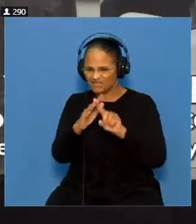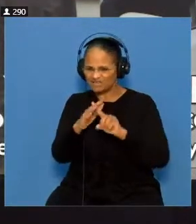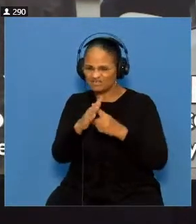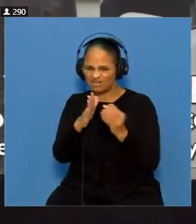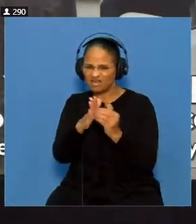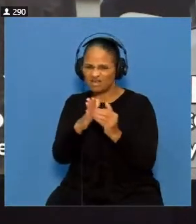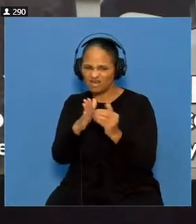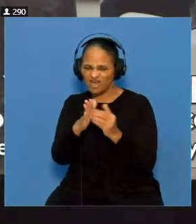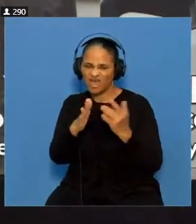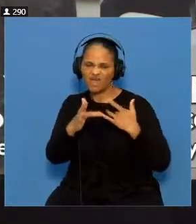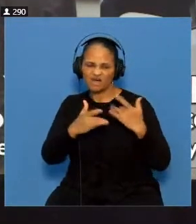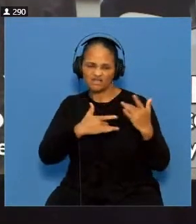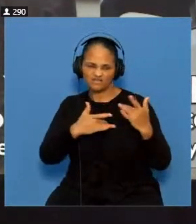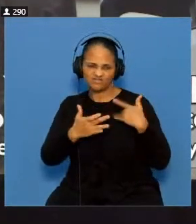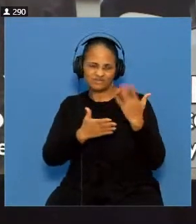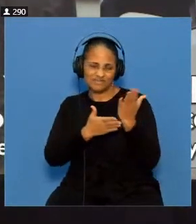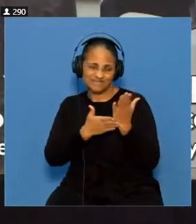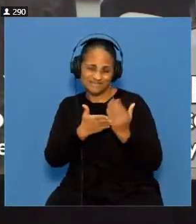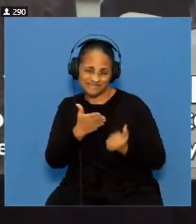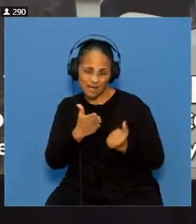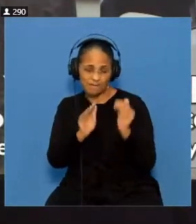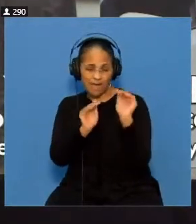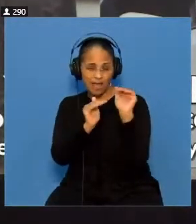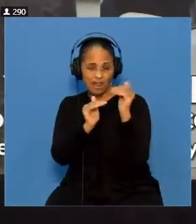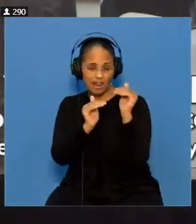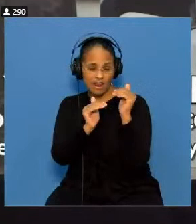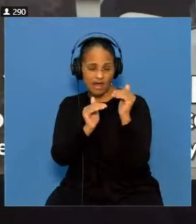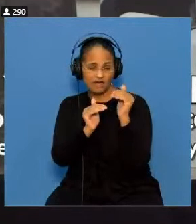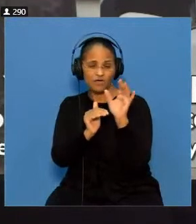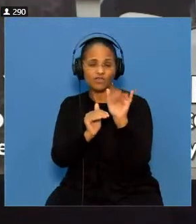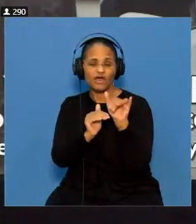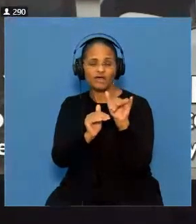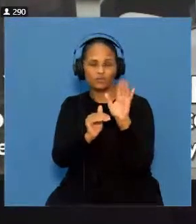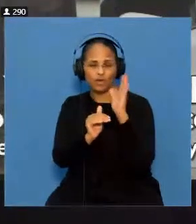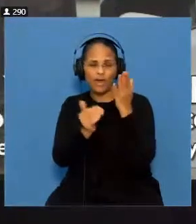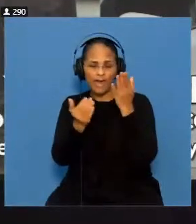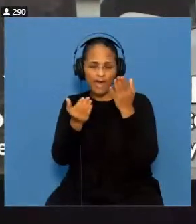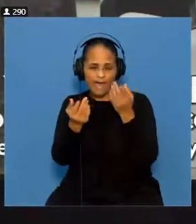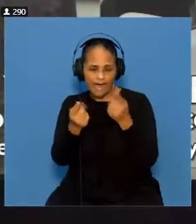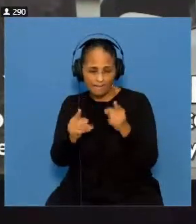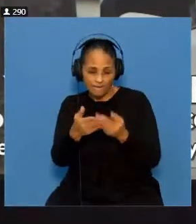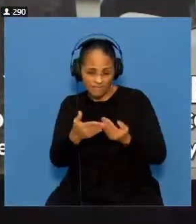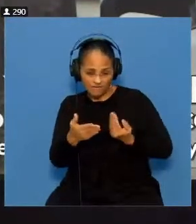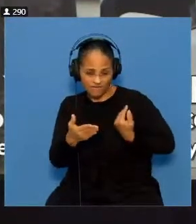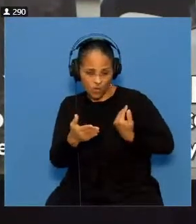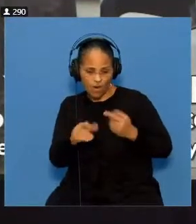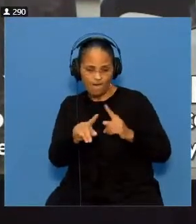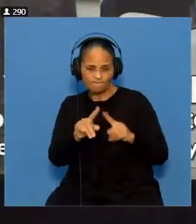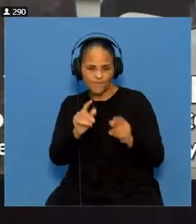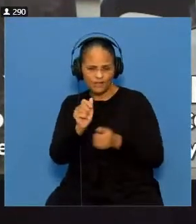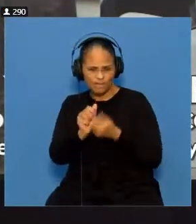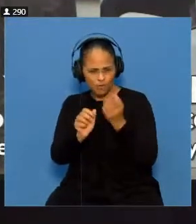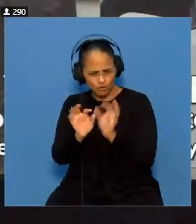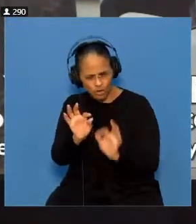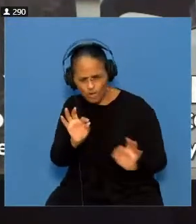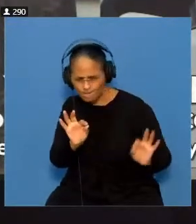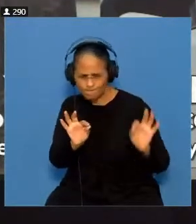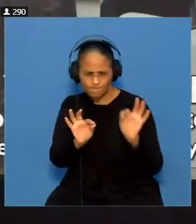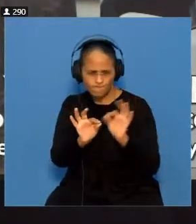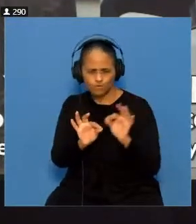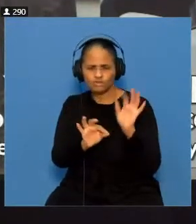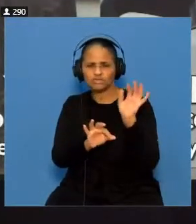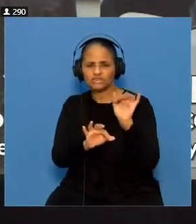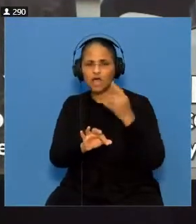there's considerations, there may be some level that's able to happen before that. But the most important thing is to make sure that